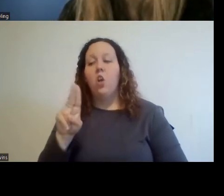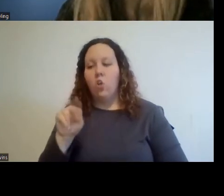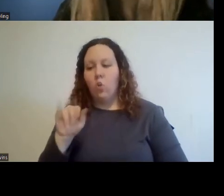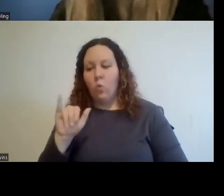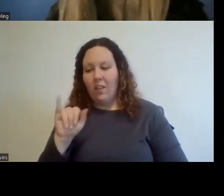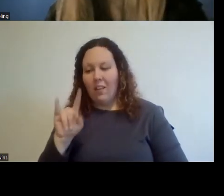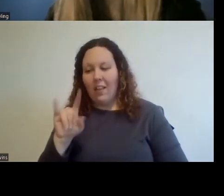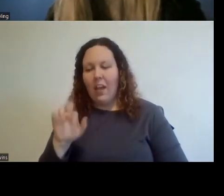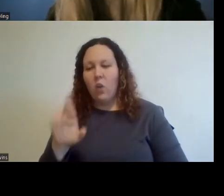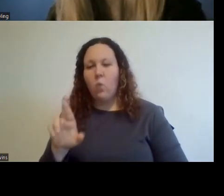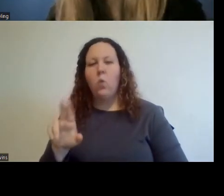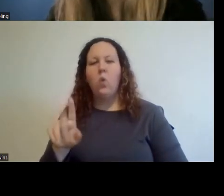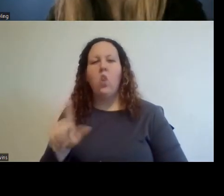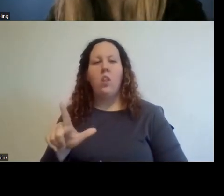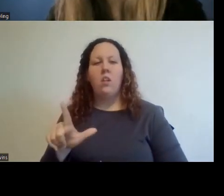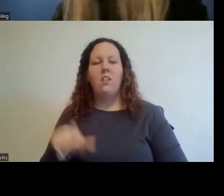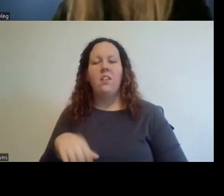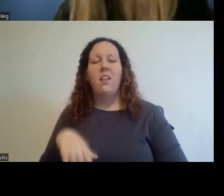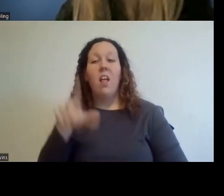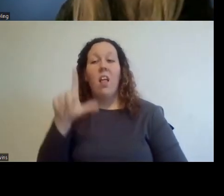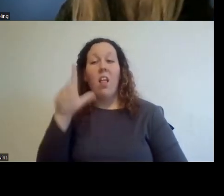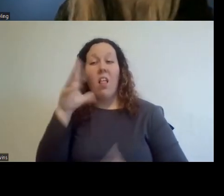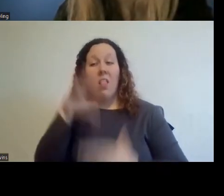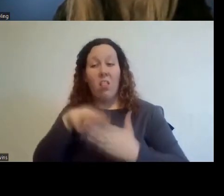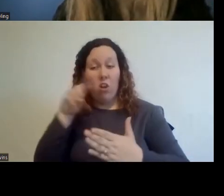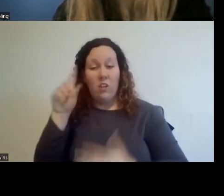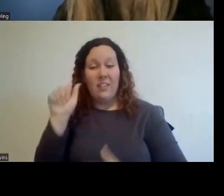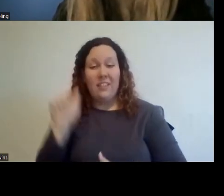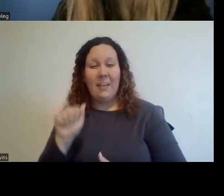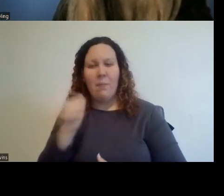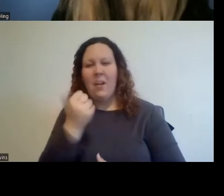disabled, and any kid younger than 15.